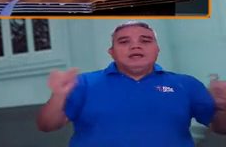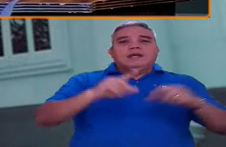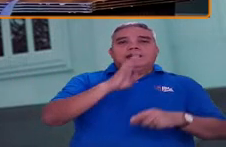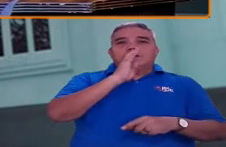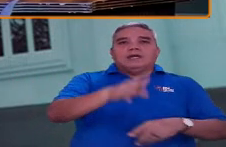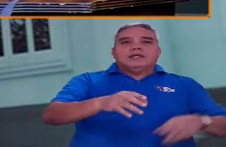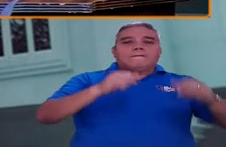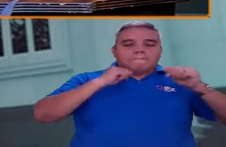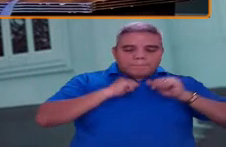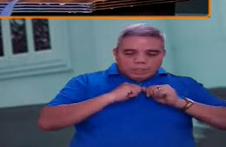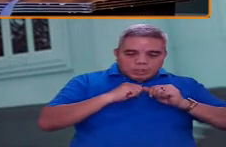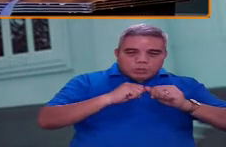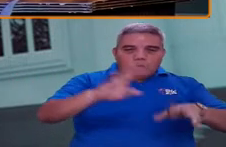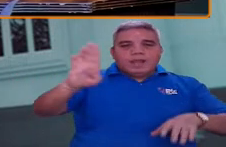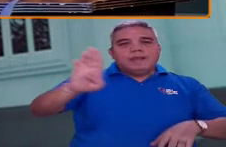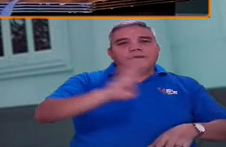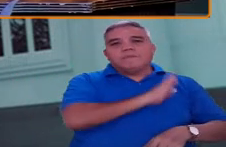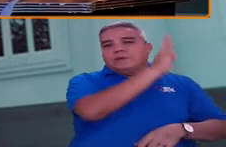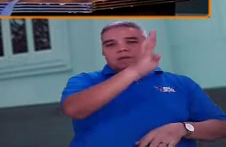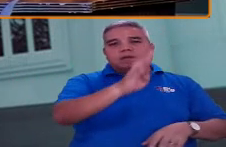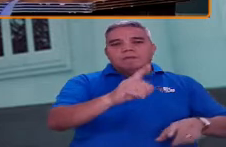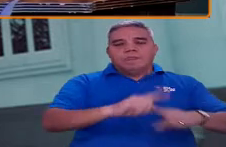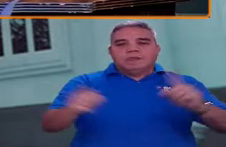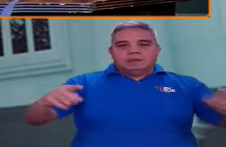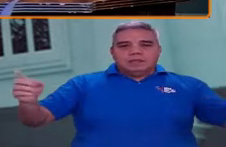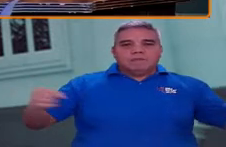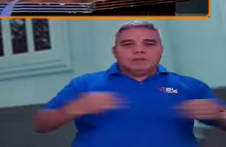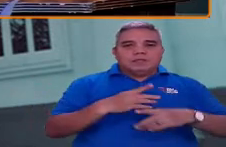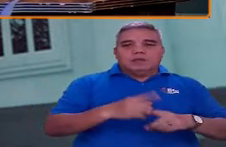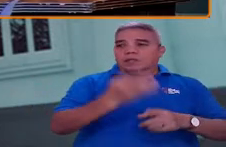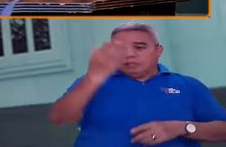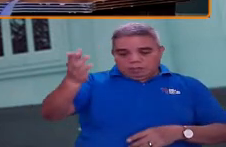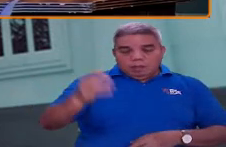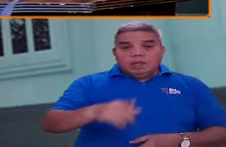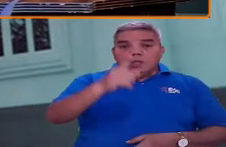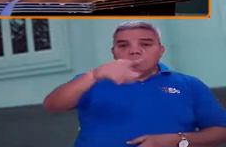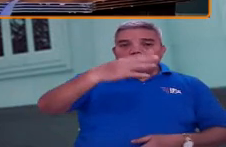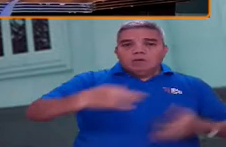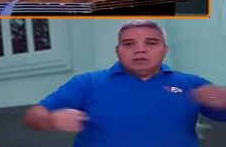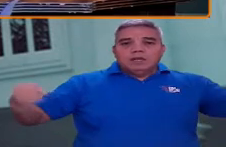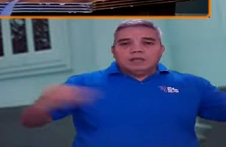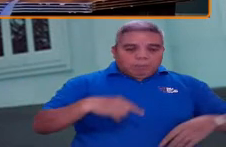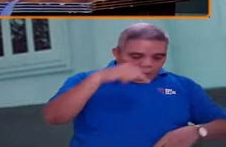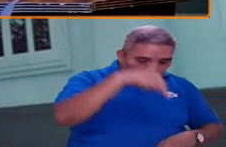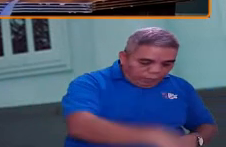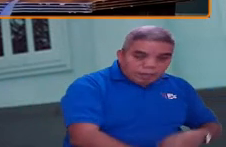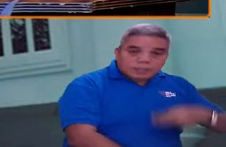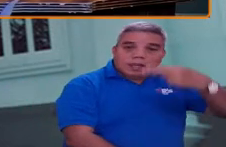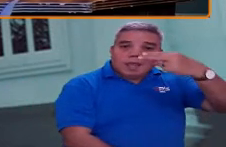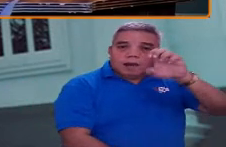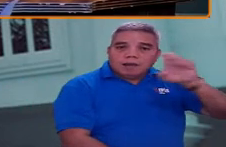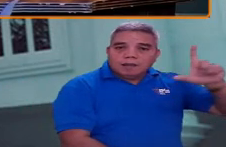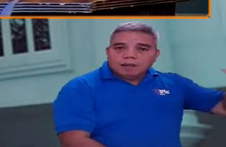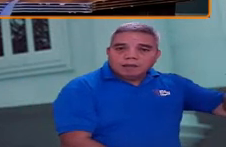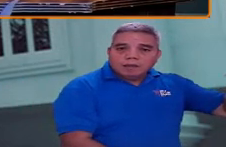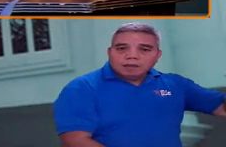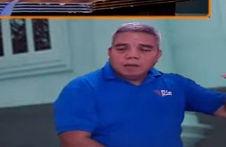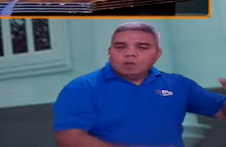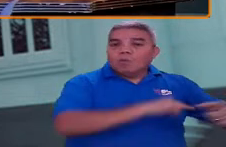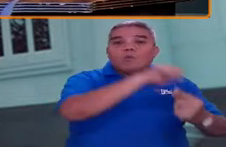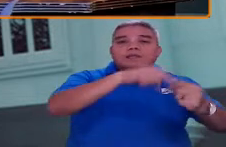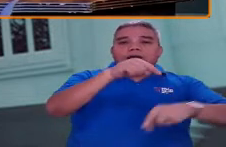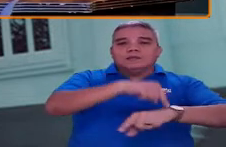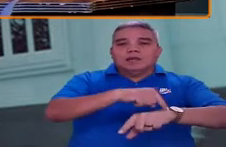us persuade men. The terror of the Lord is hell. It's hell. When the time